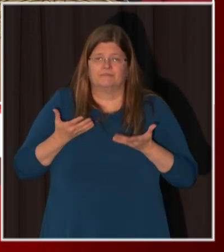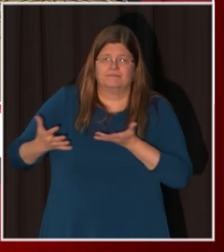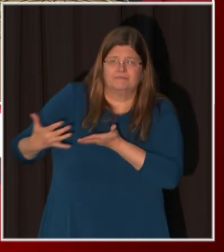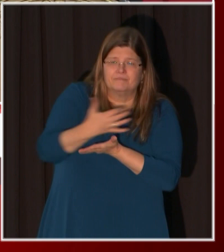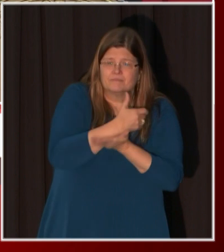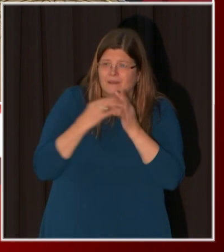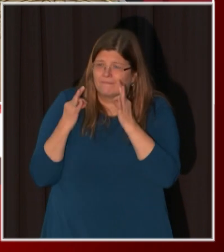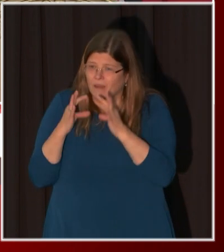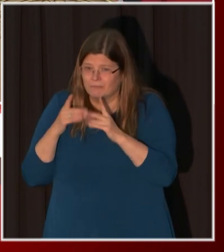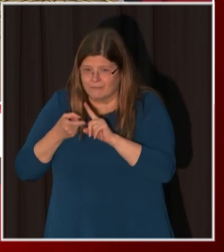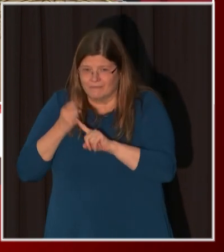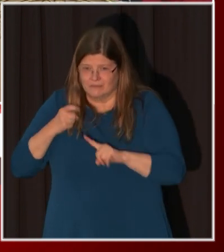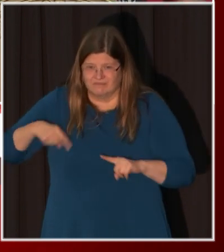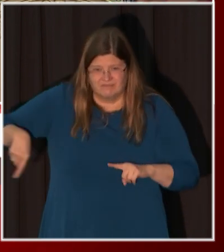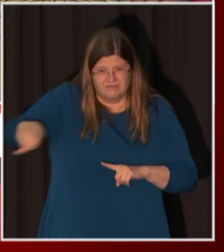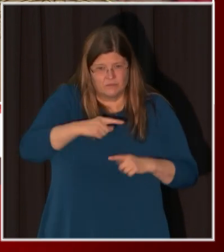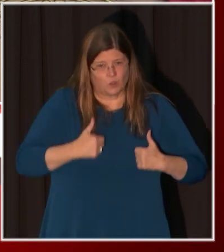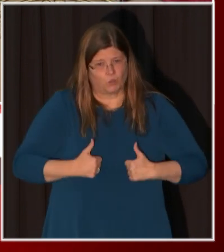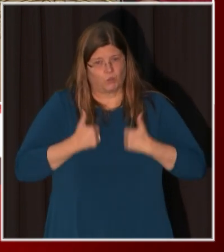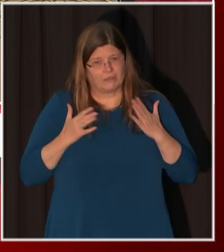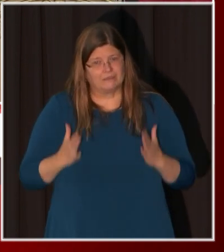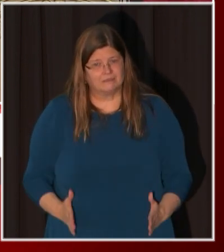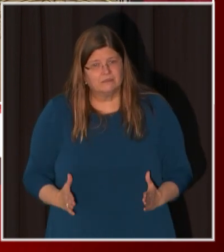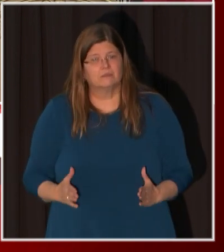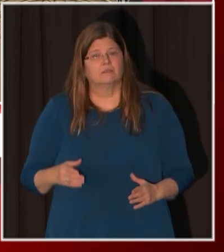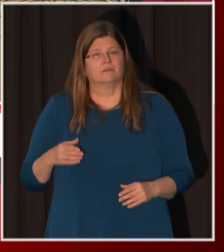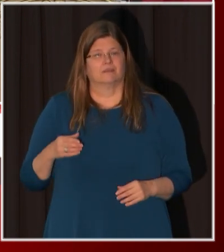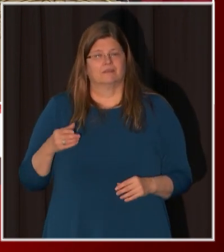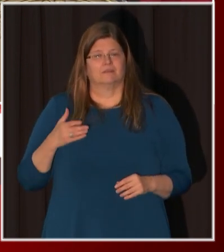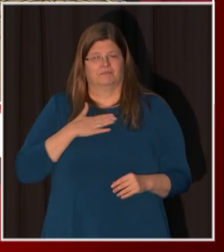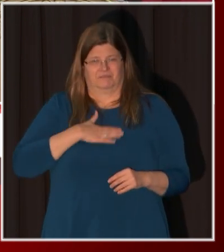more information on the town hall will be posted at